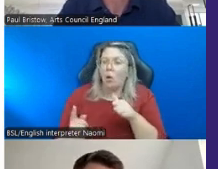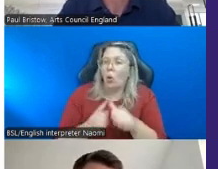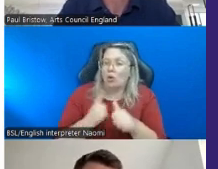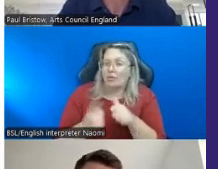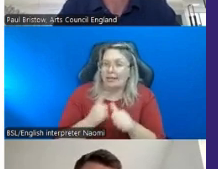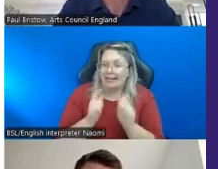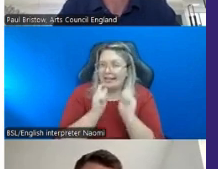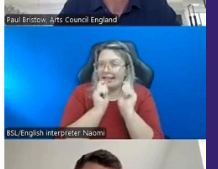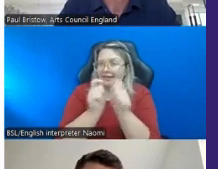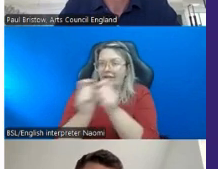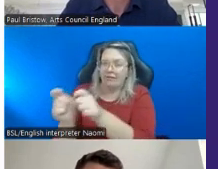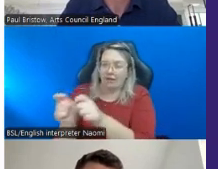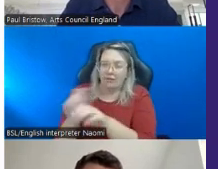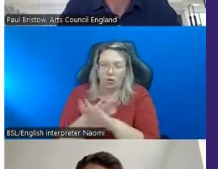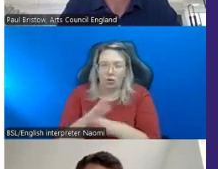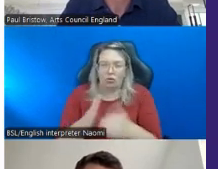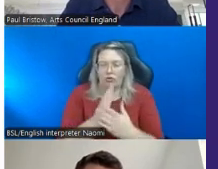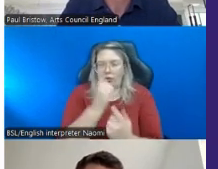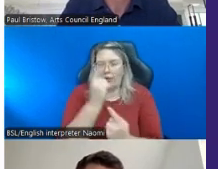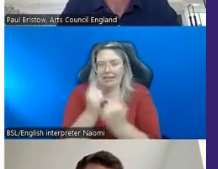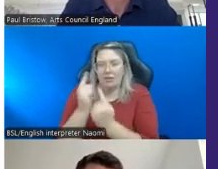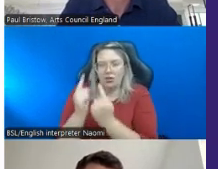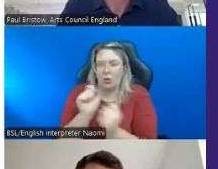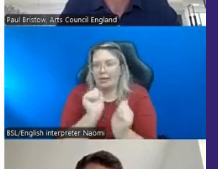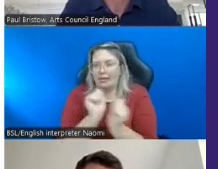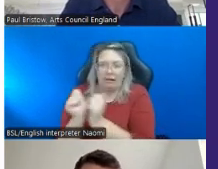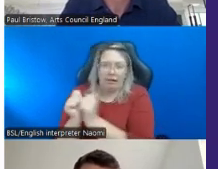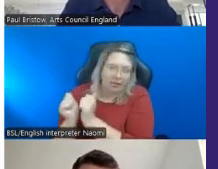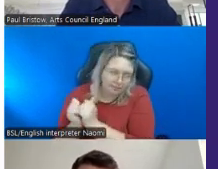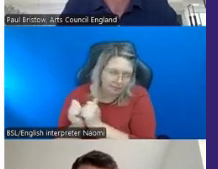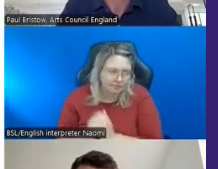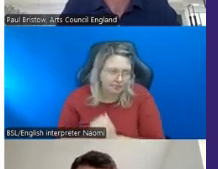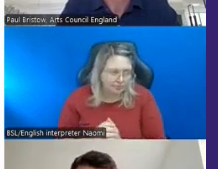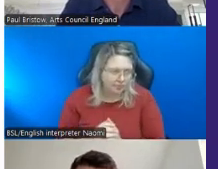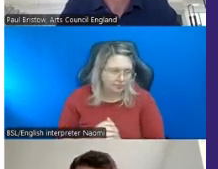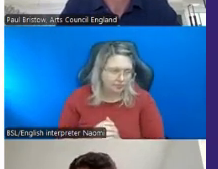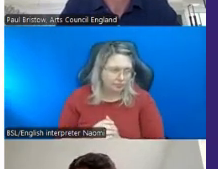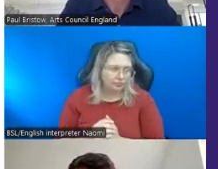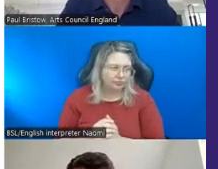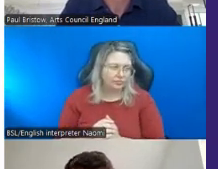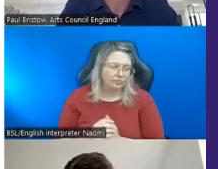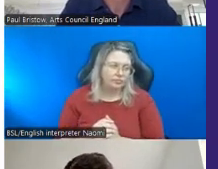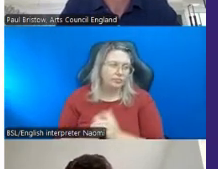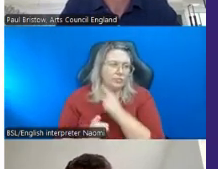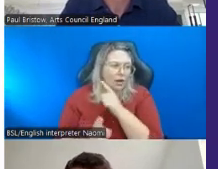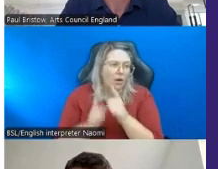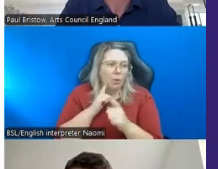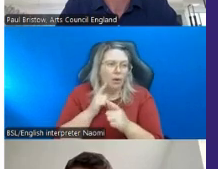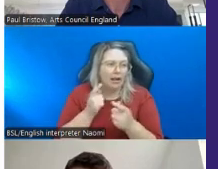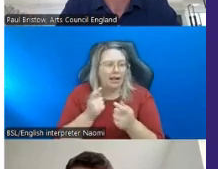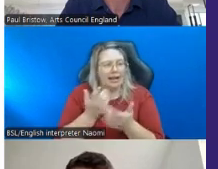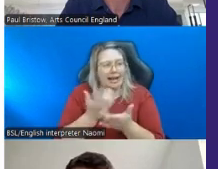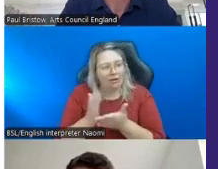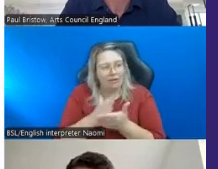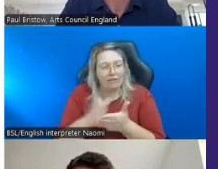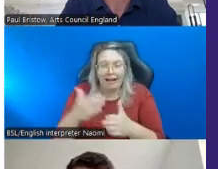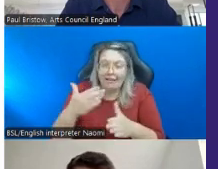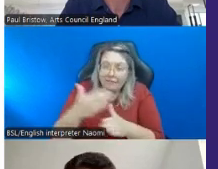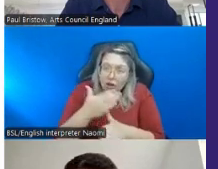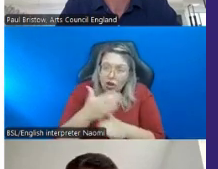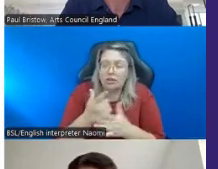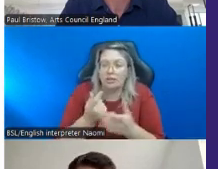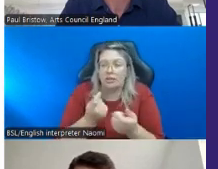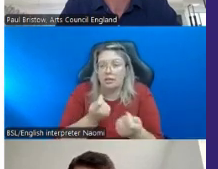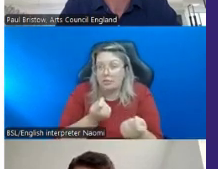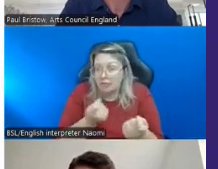and that's how the white paper frames it. So the framework looks to clarify functions and governance with strategic authorities